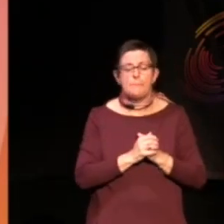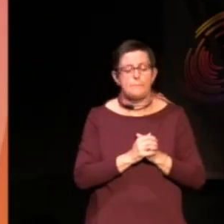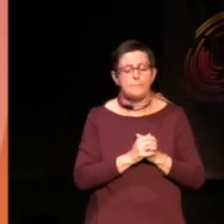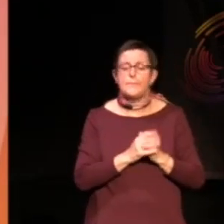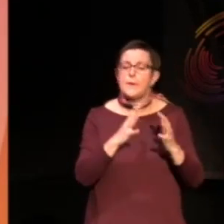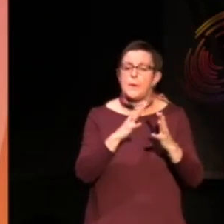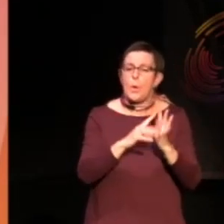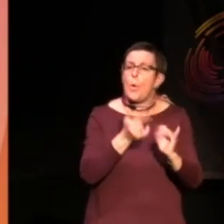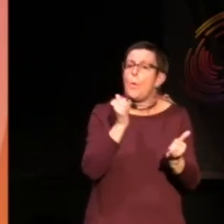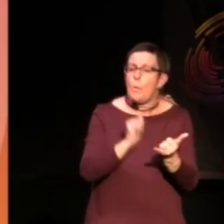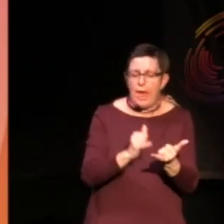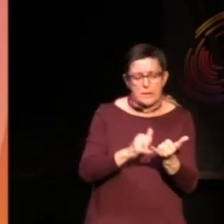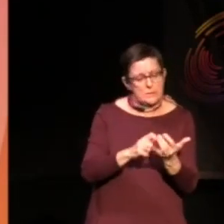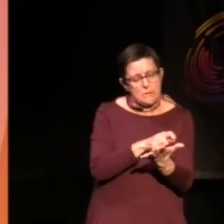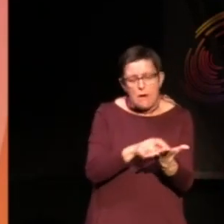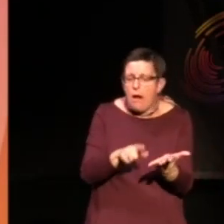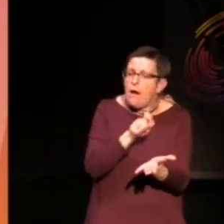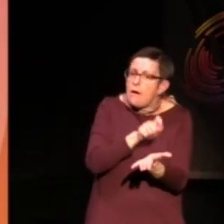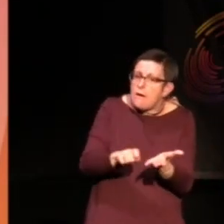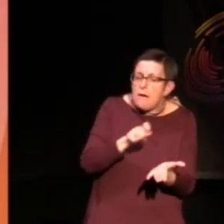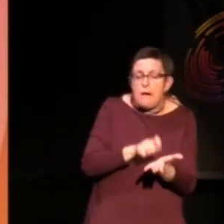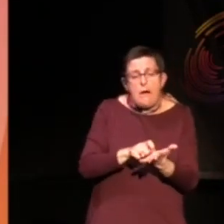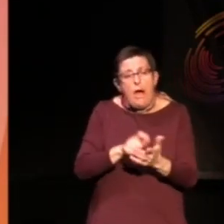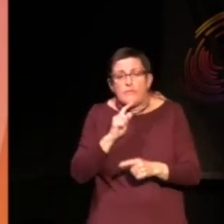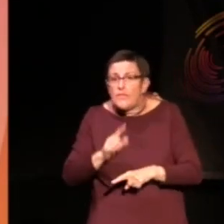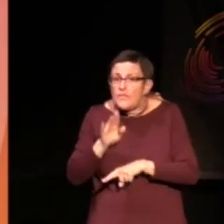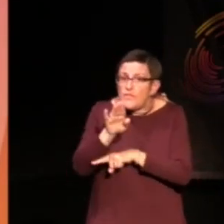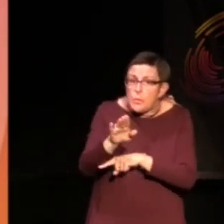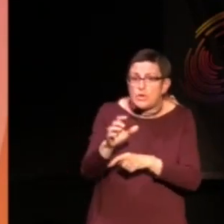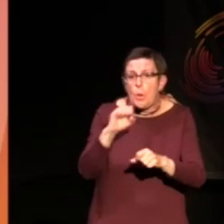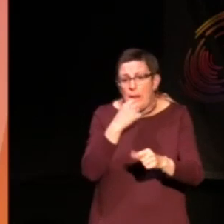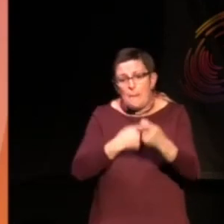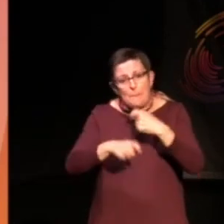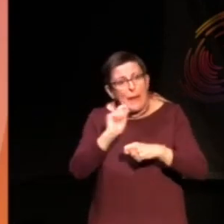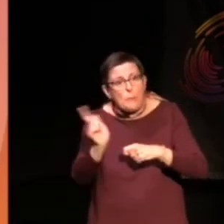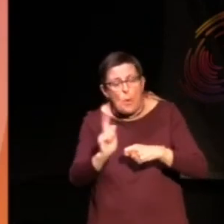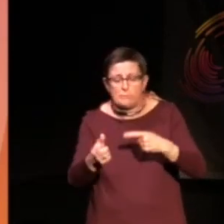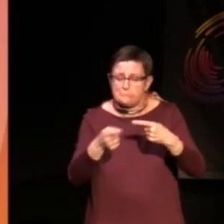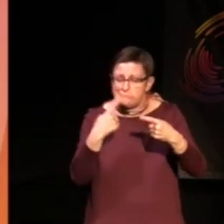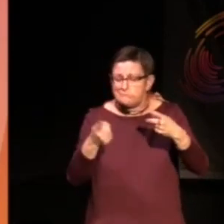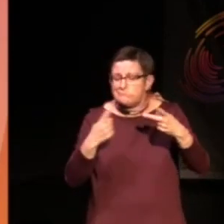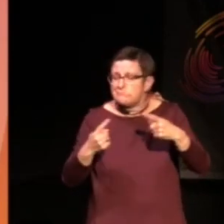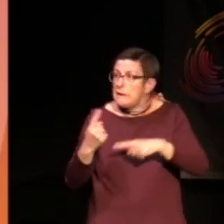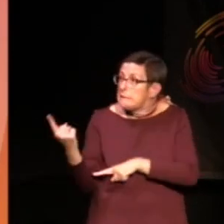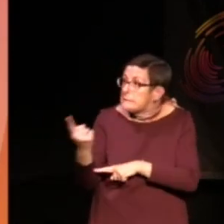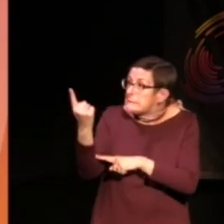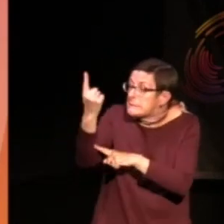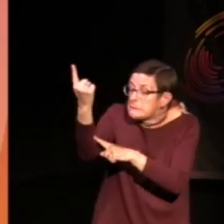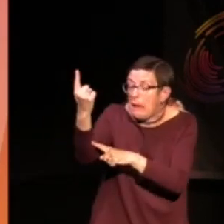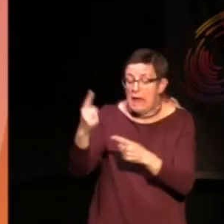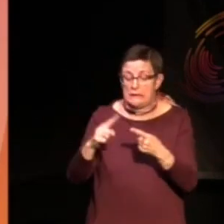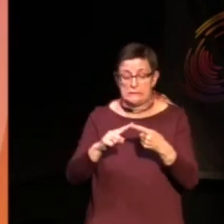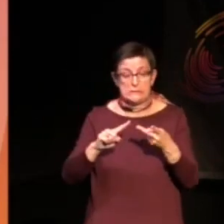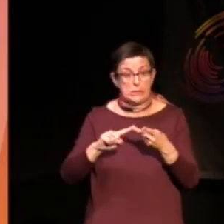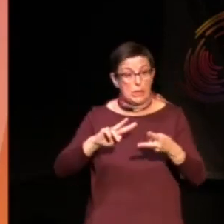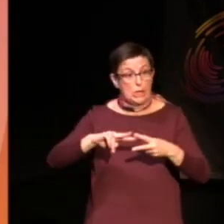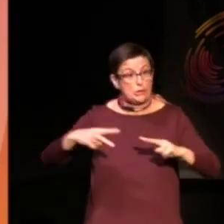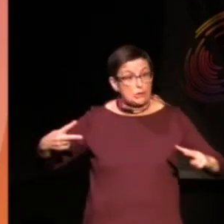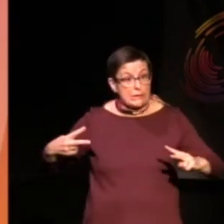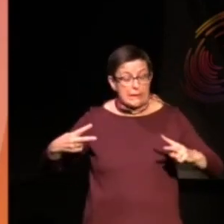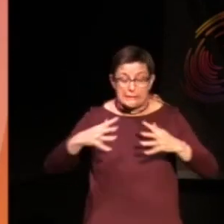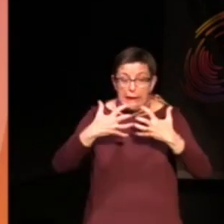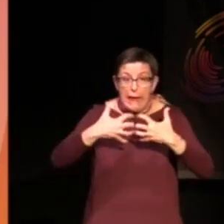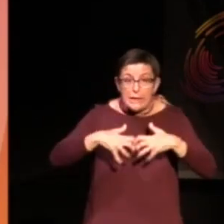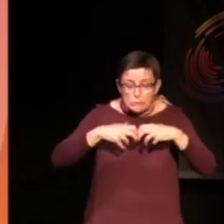a plethora of futuristic prophecies, from space travel to genetic engineering, from the